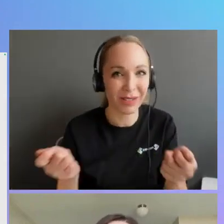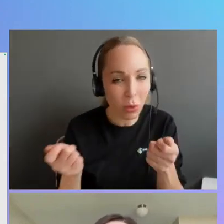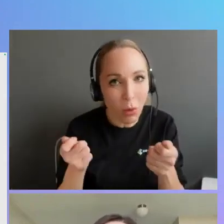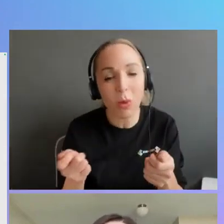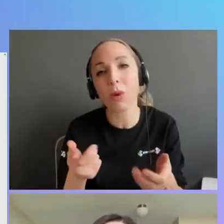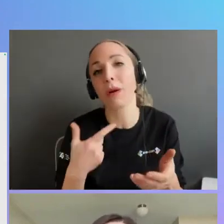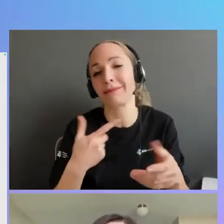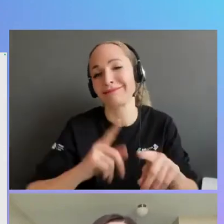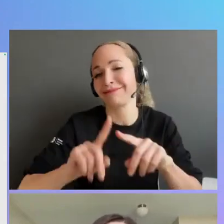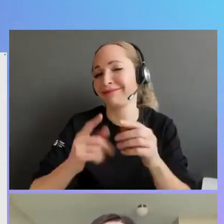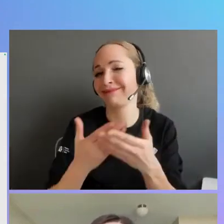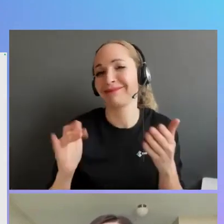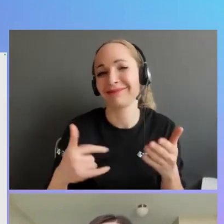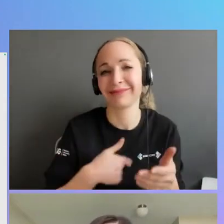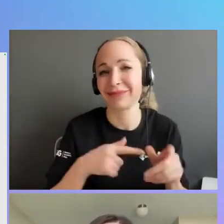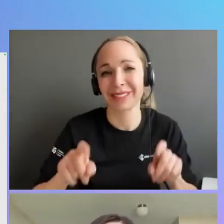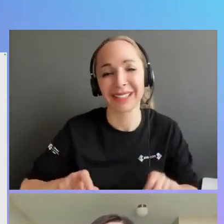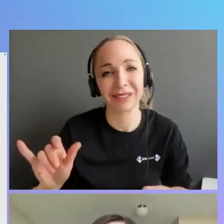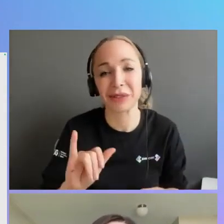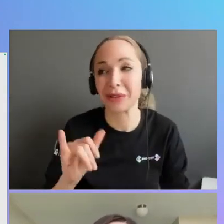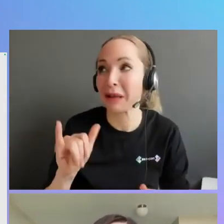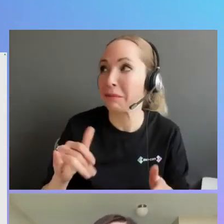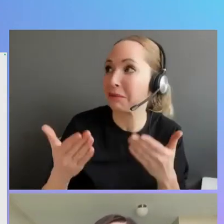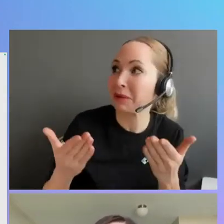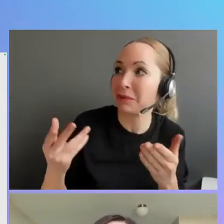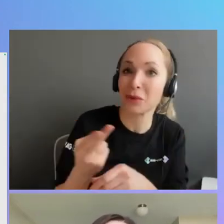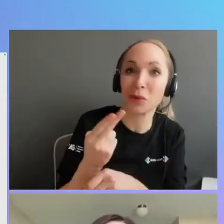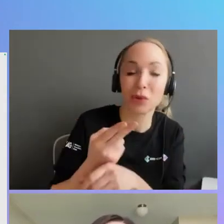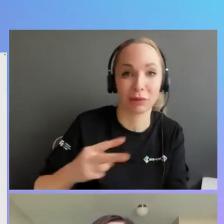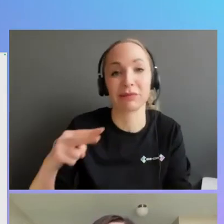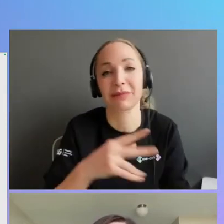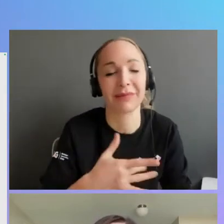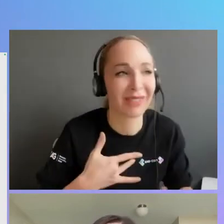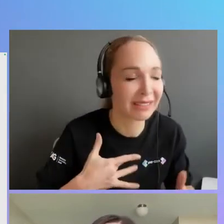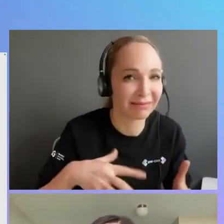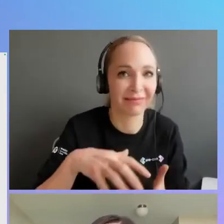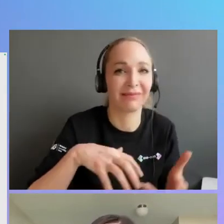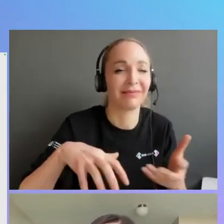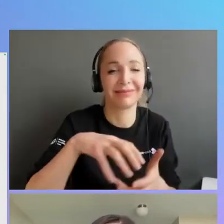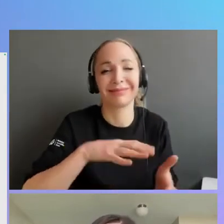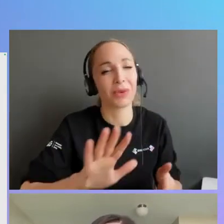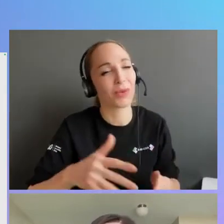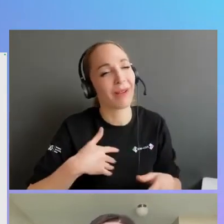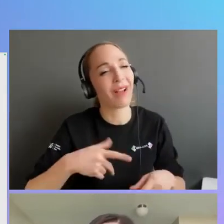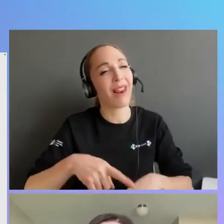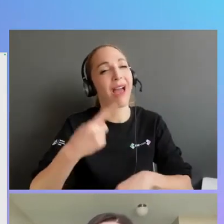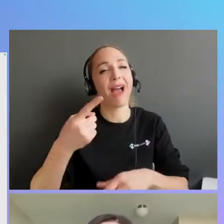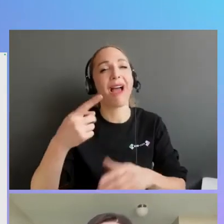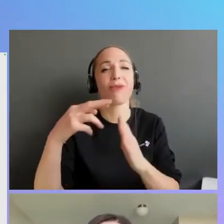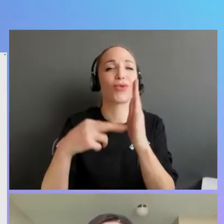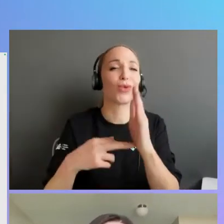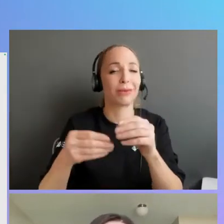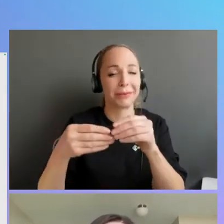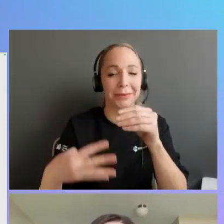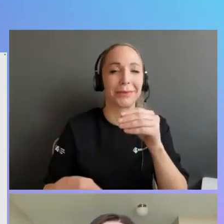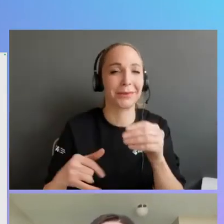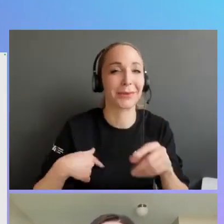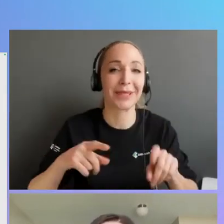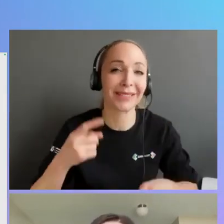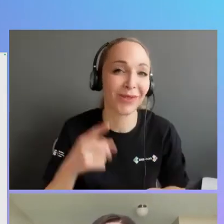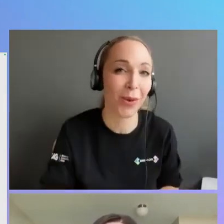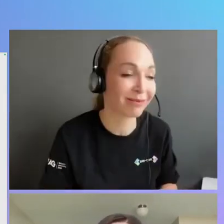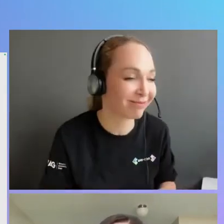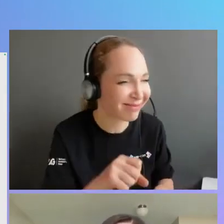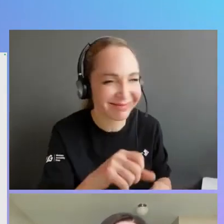things that might trip users up. So we do have quite a robust and long rule set that we're testing for.